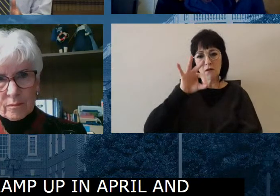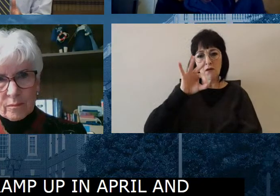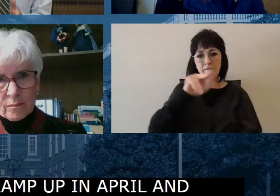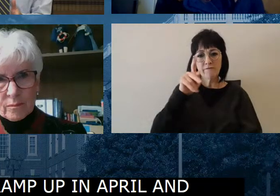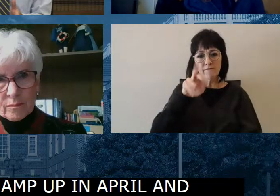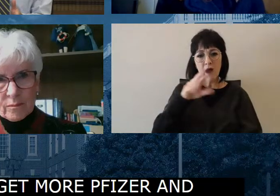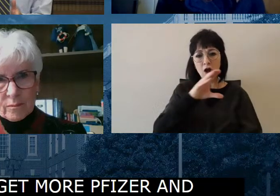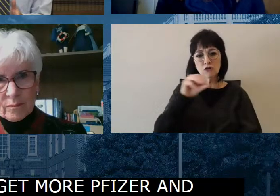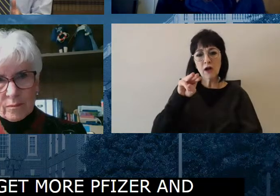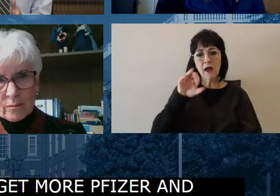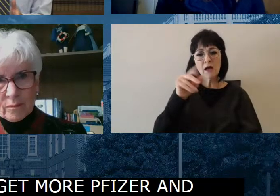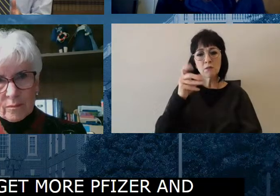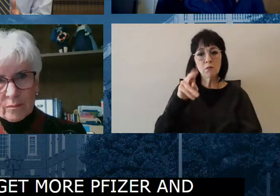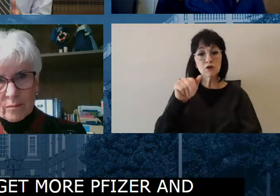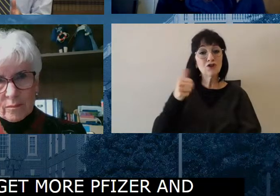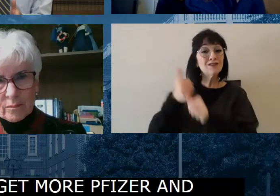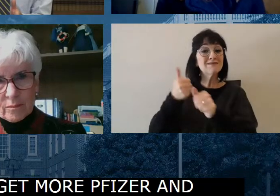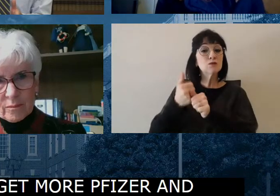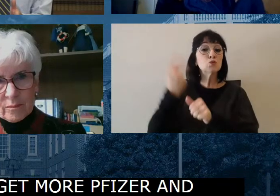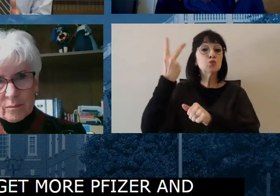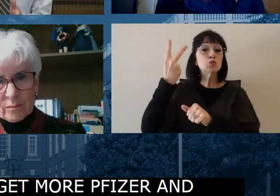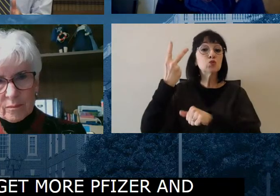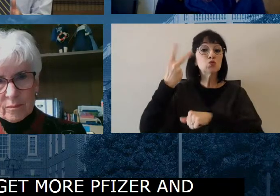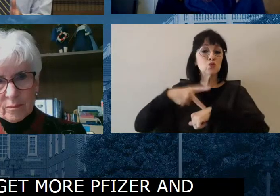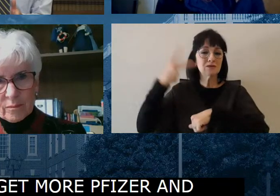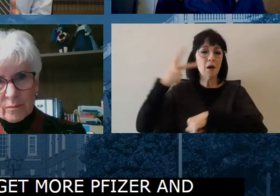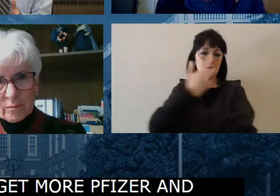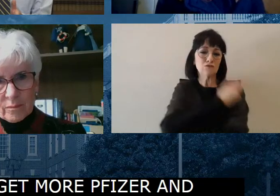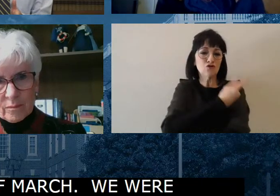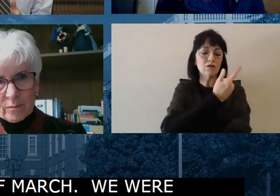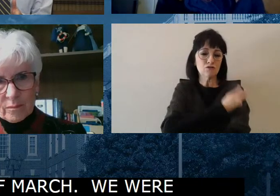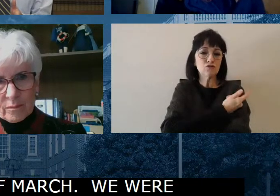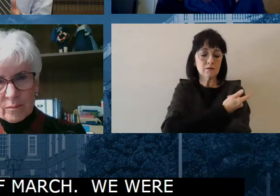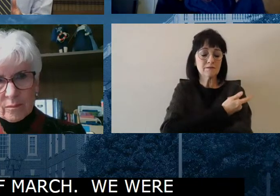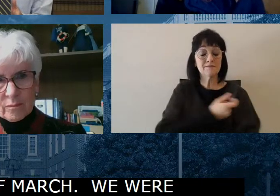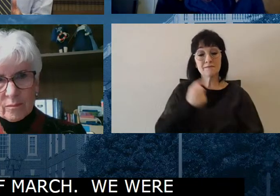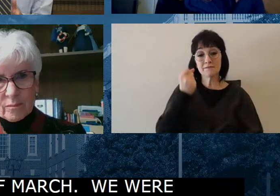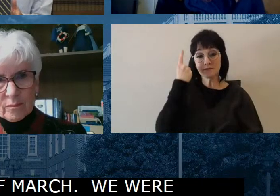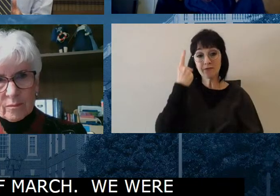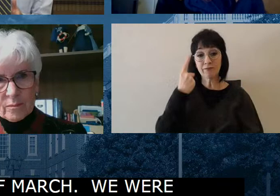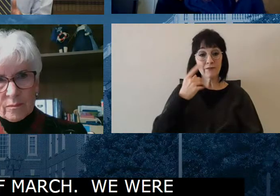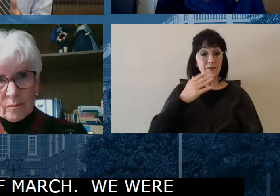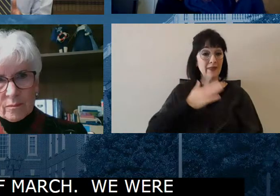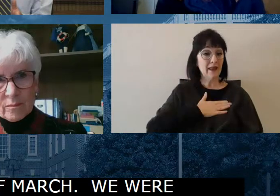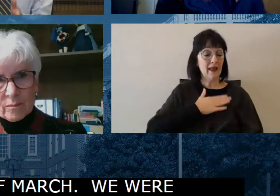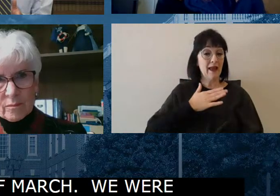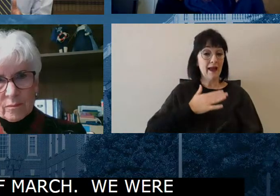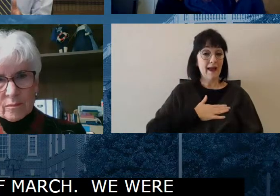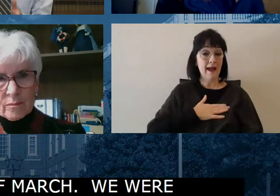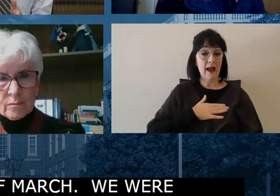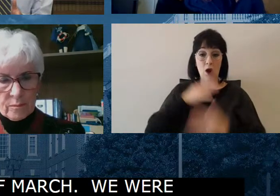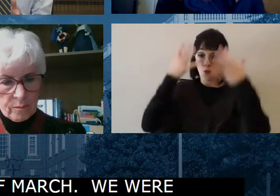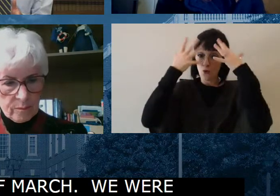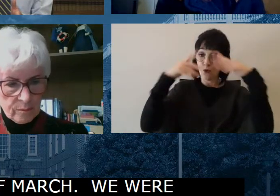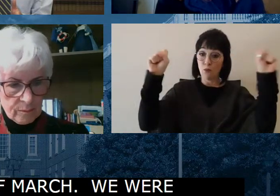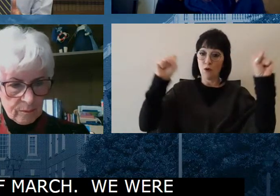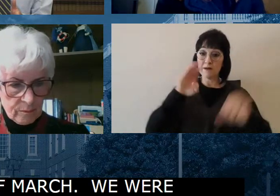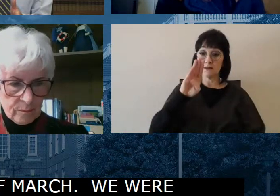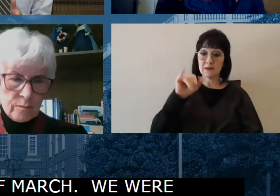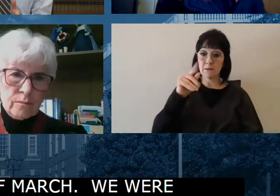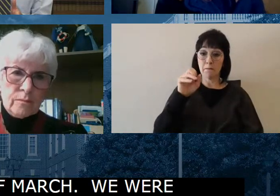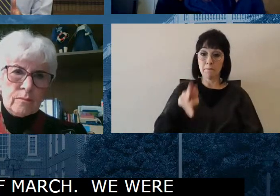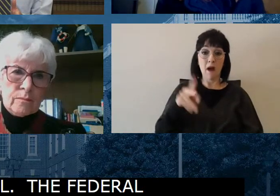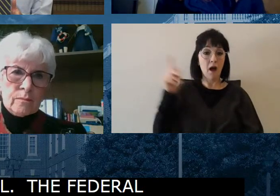well. The federal government, President Biden, by the way, has announced a